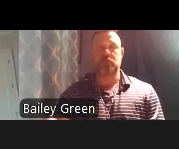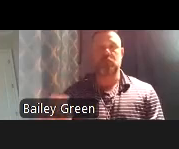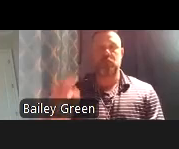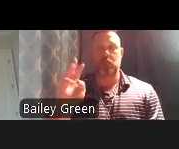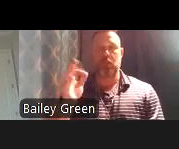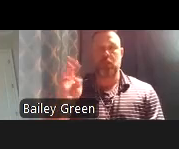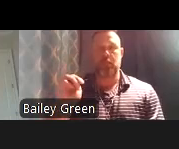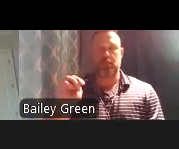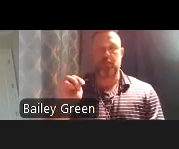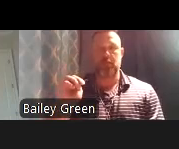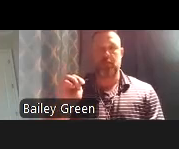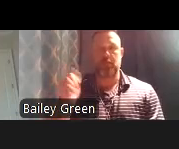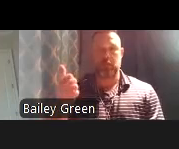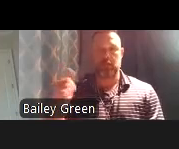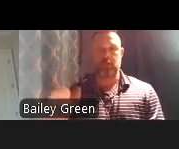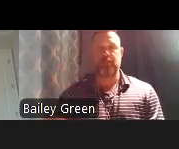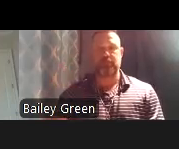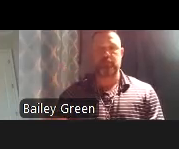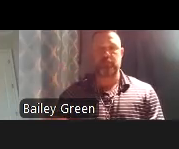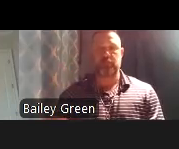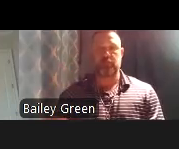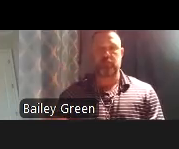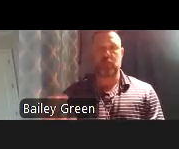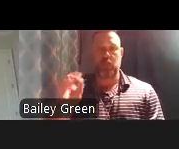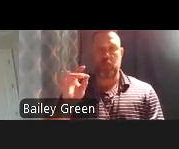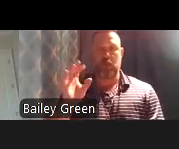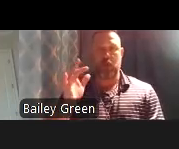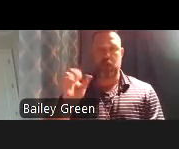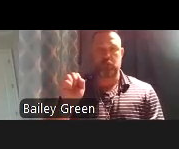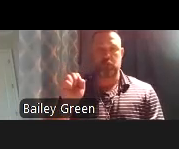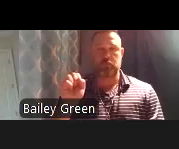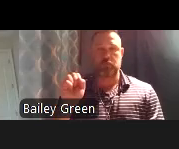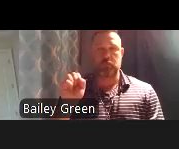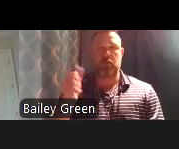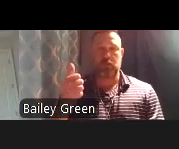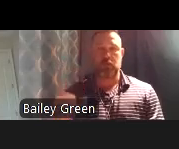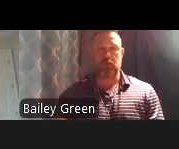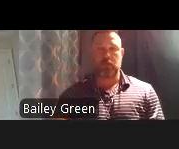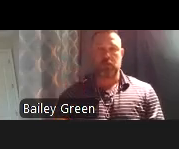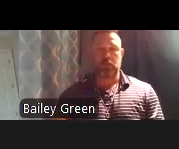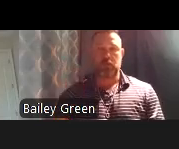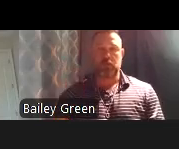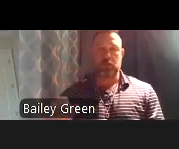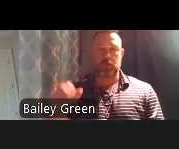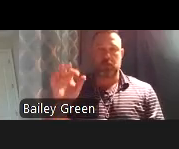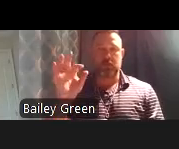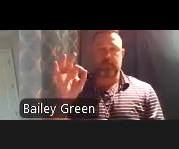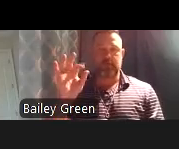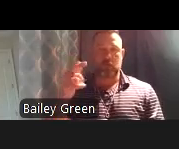William Mobley. Yay. Carla Olivas. Yay. Dr.